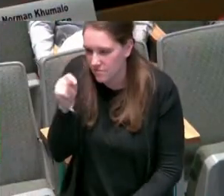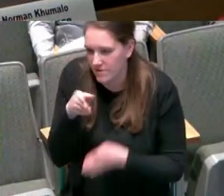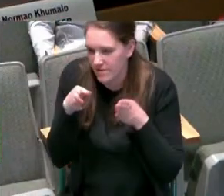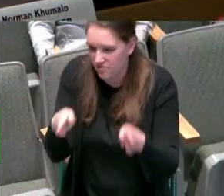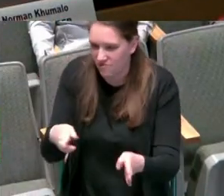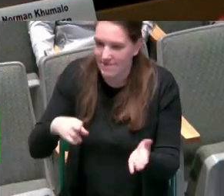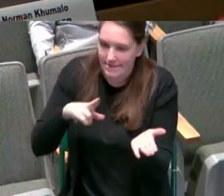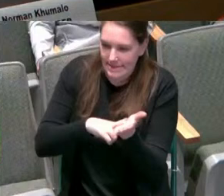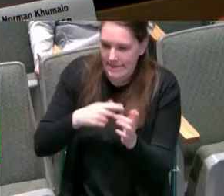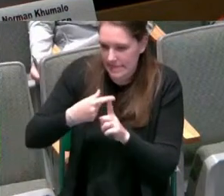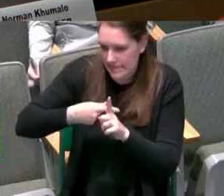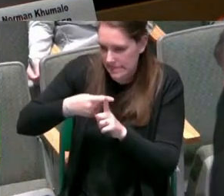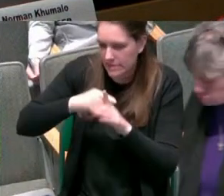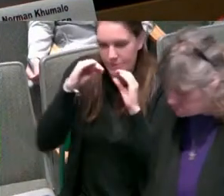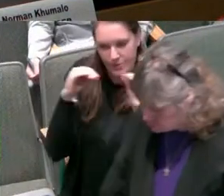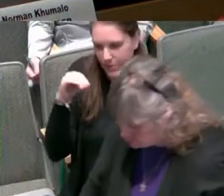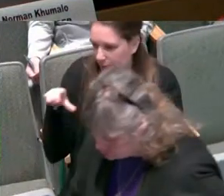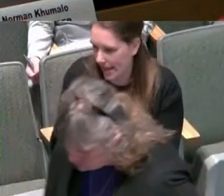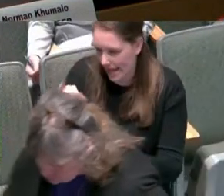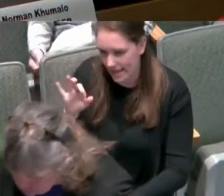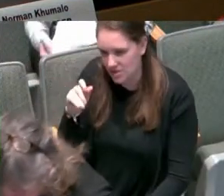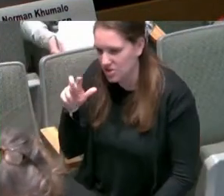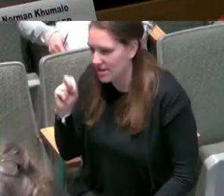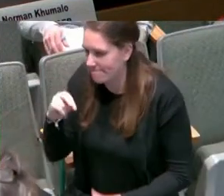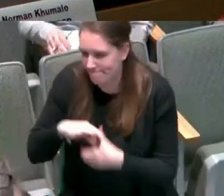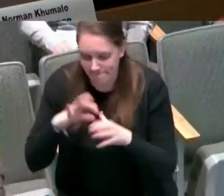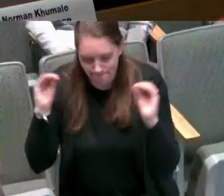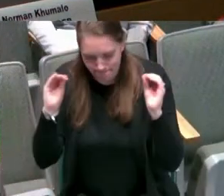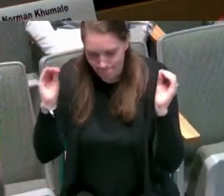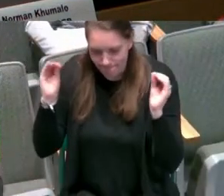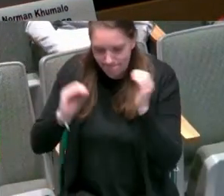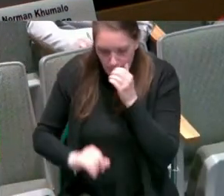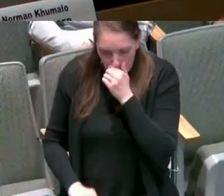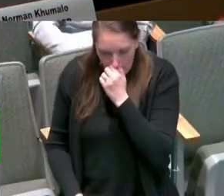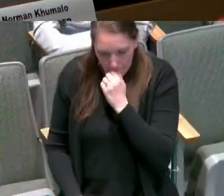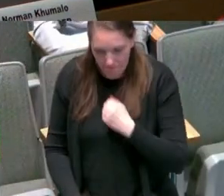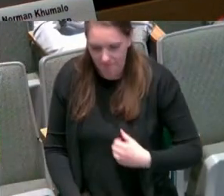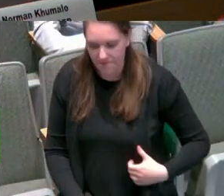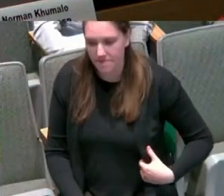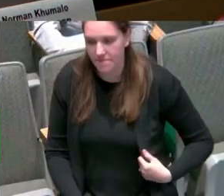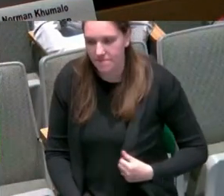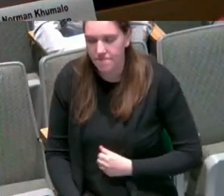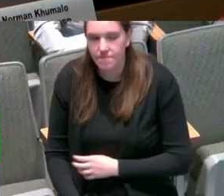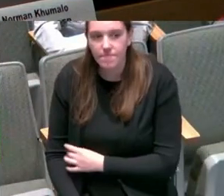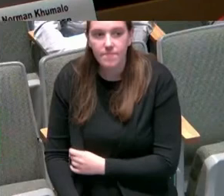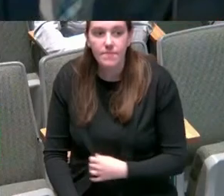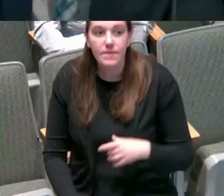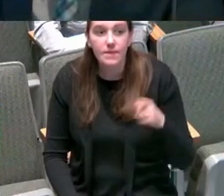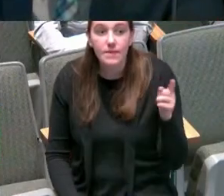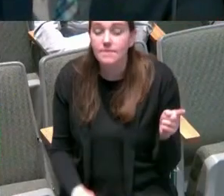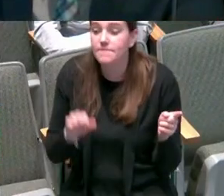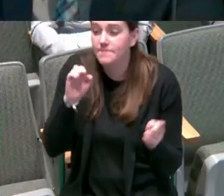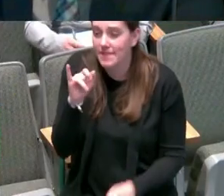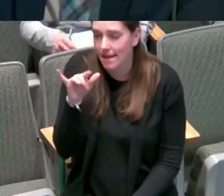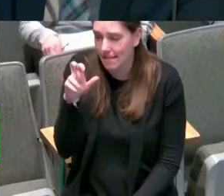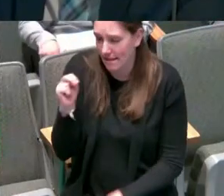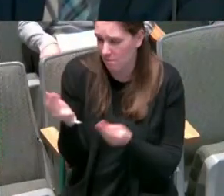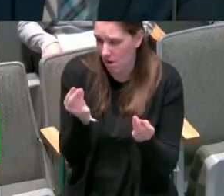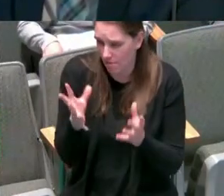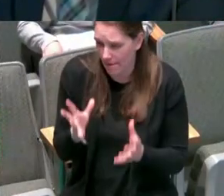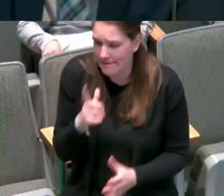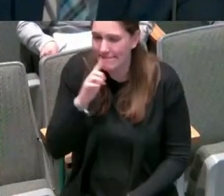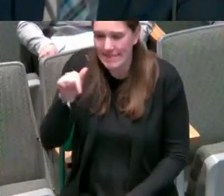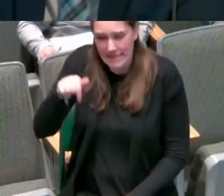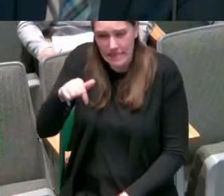okay so um just because this is probably new for a lot of people as we're reading out